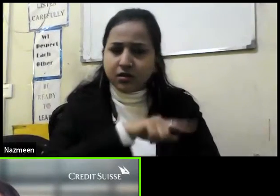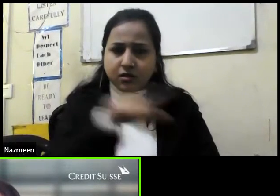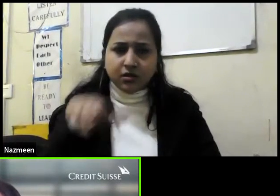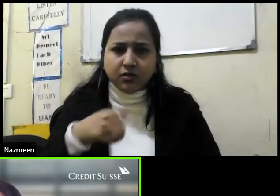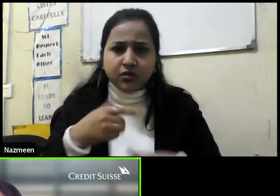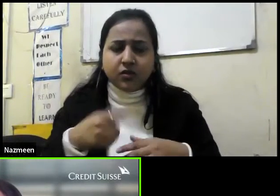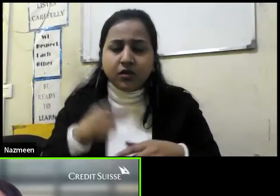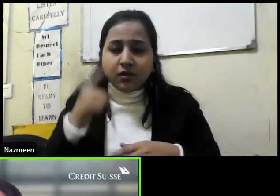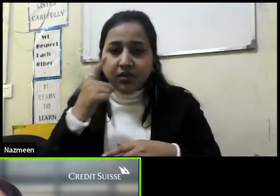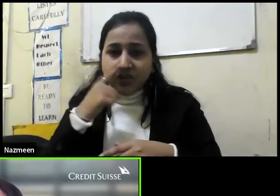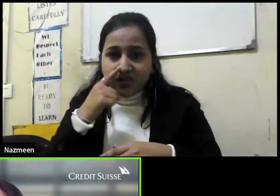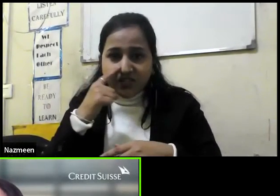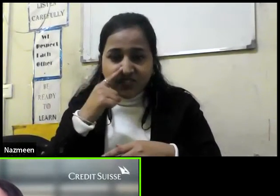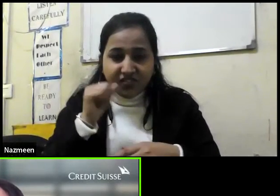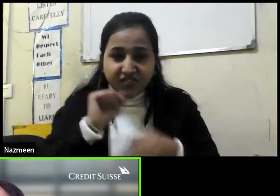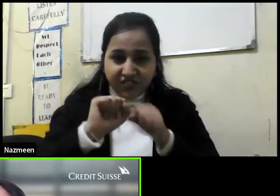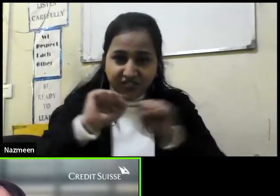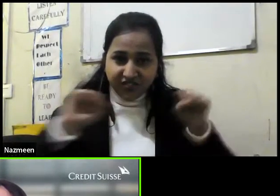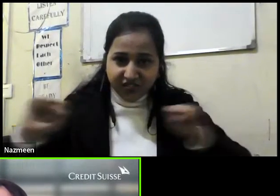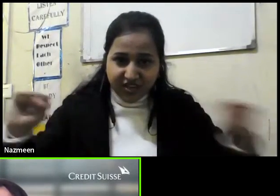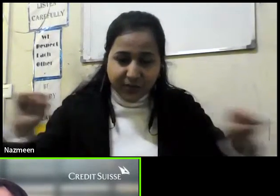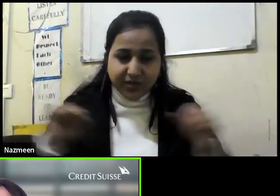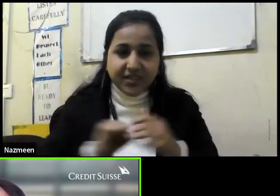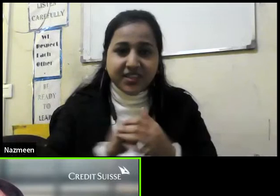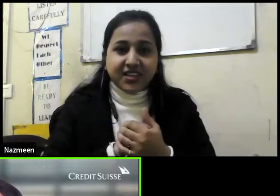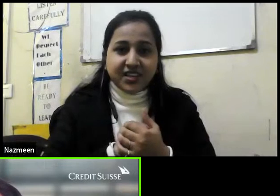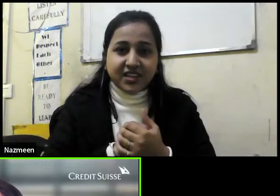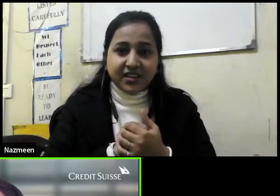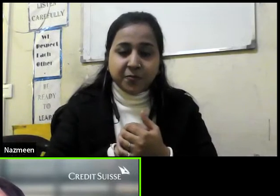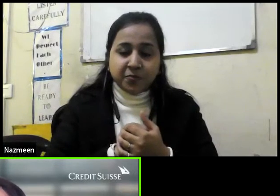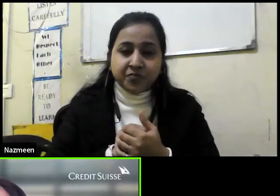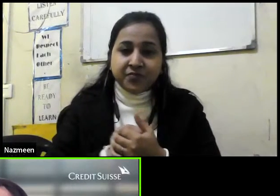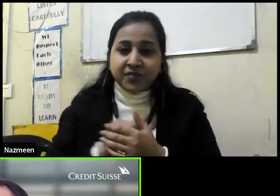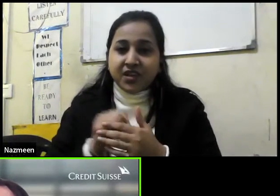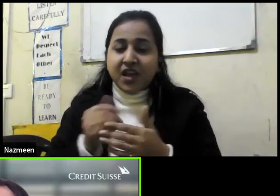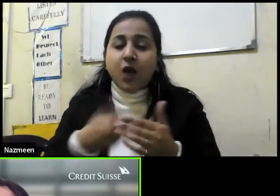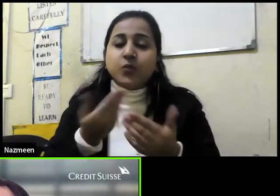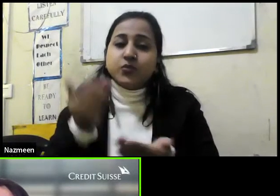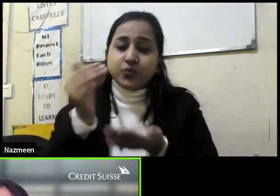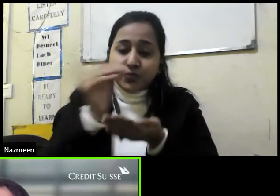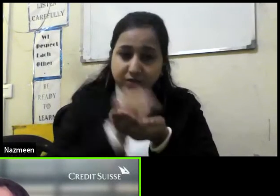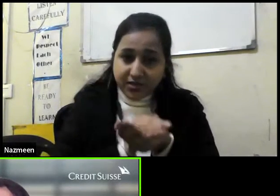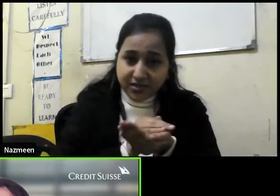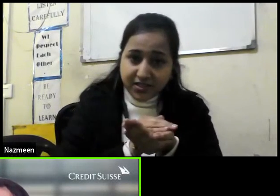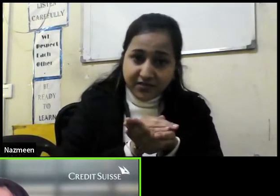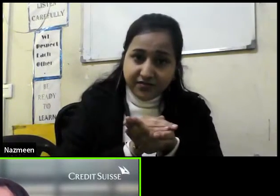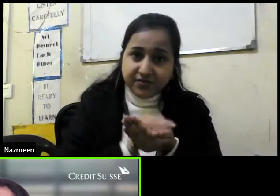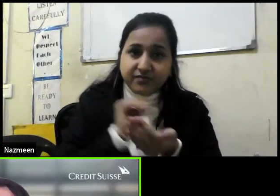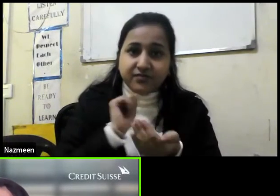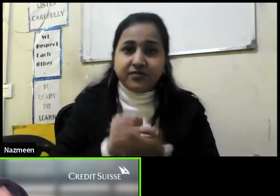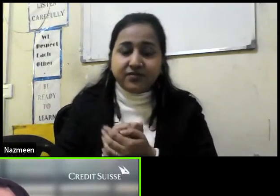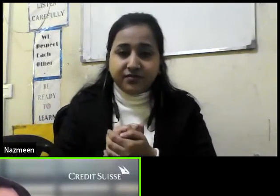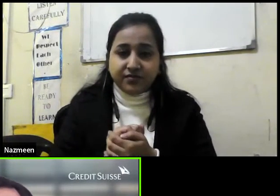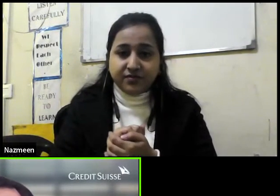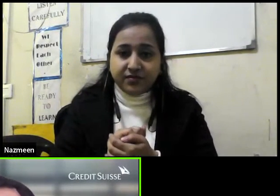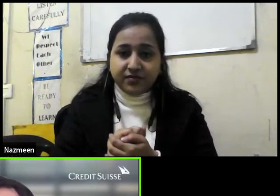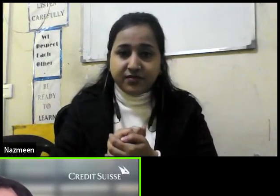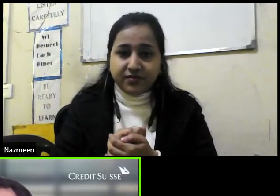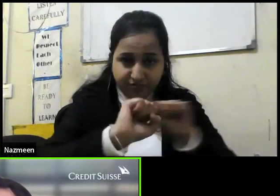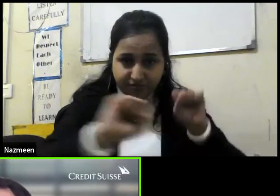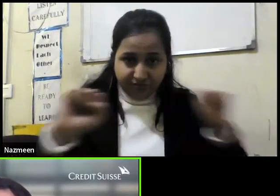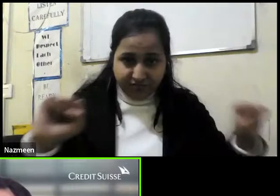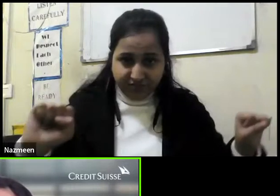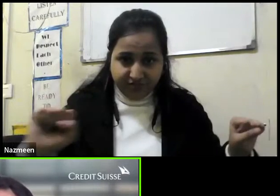women who need to learn how to save, as well as for individuals who could be,